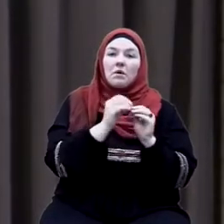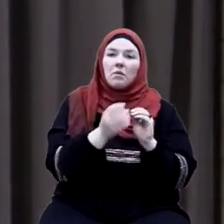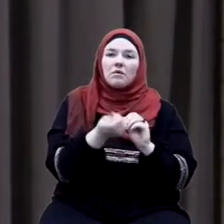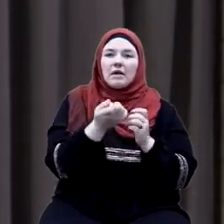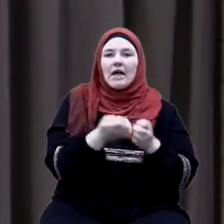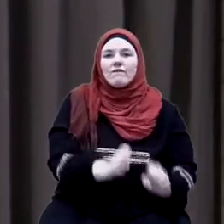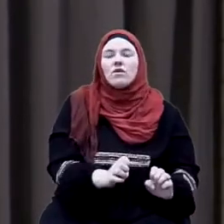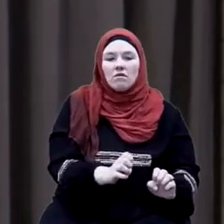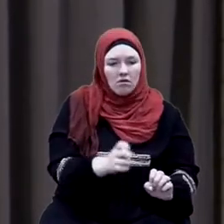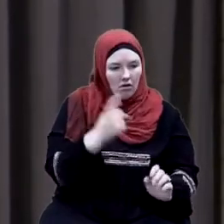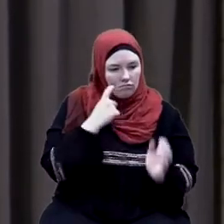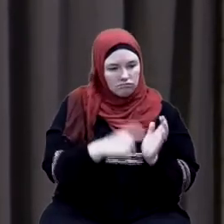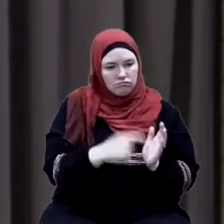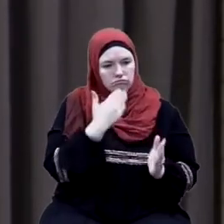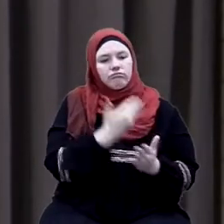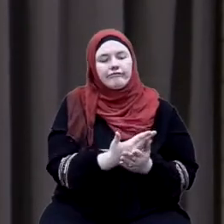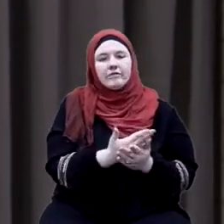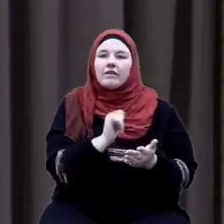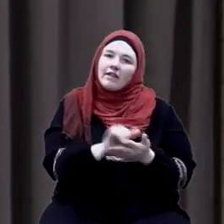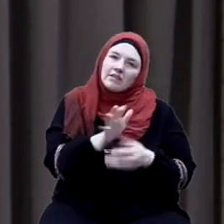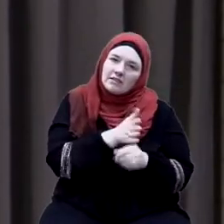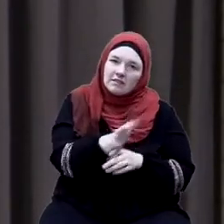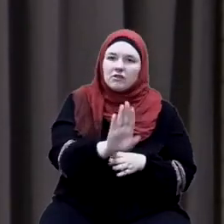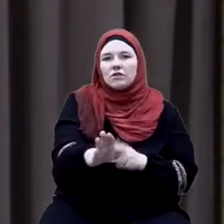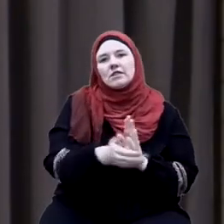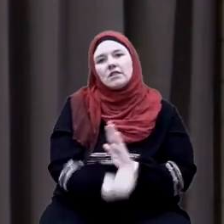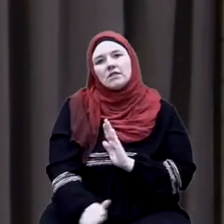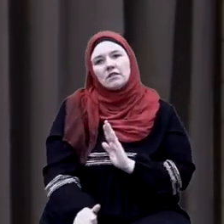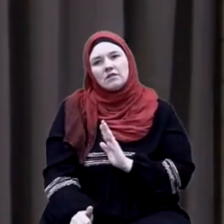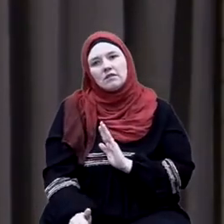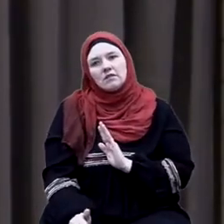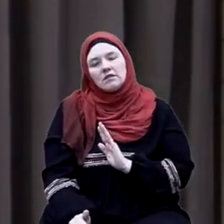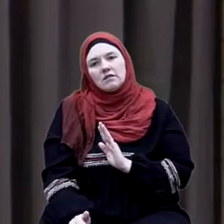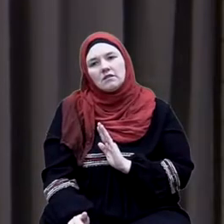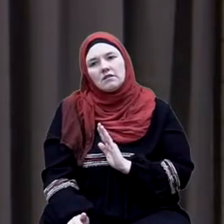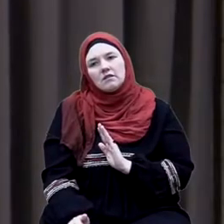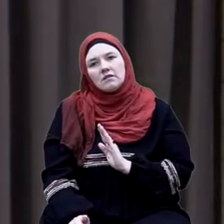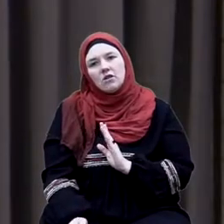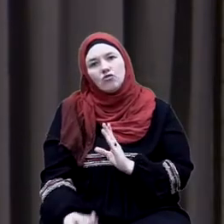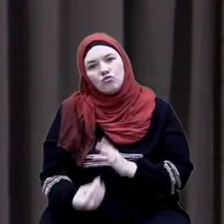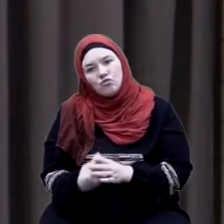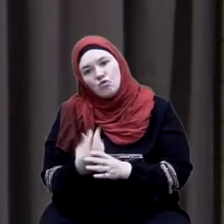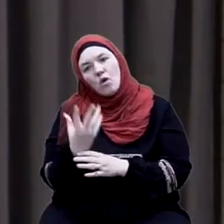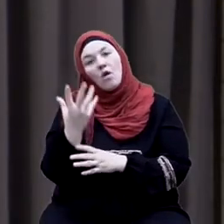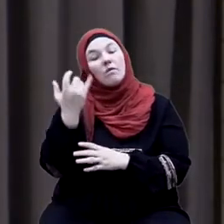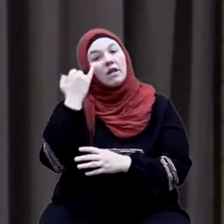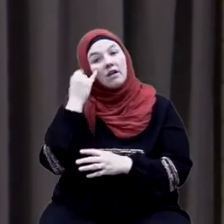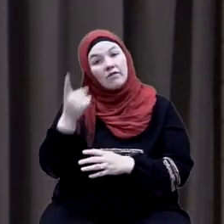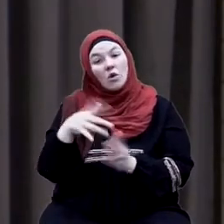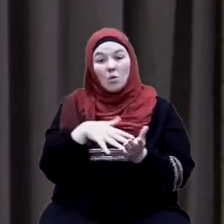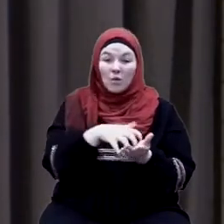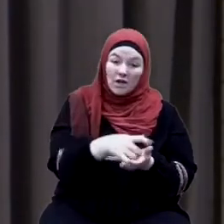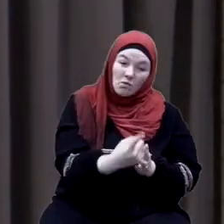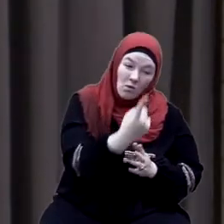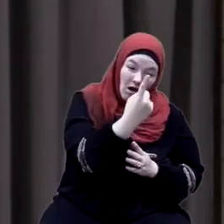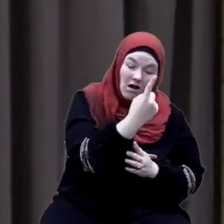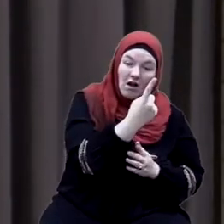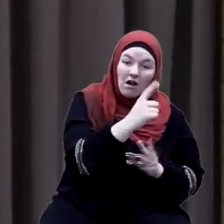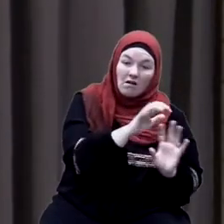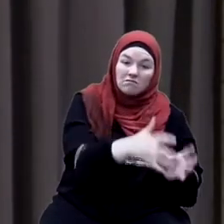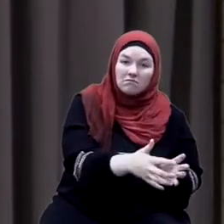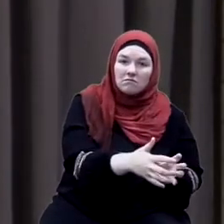effort? And this is the area of their skills. Then grow it. And if they are weak in one subject or